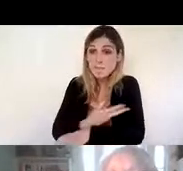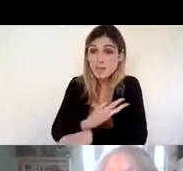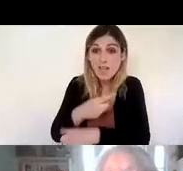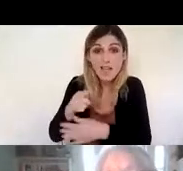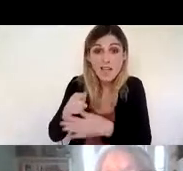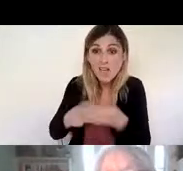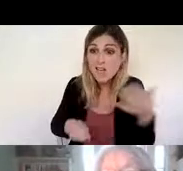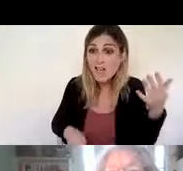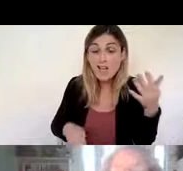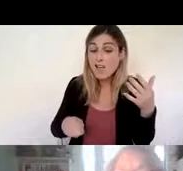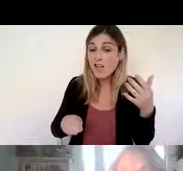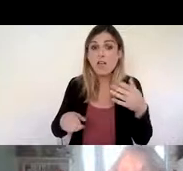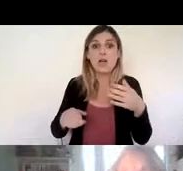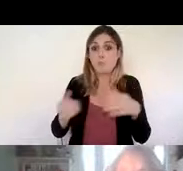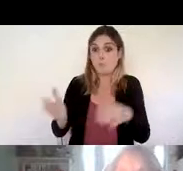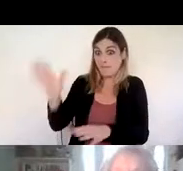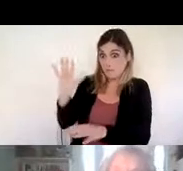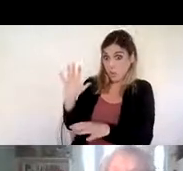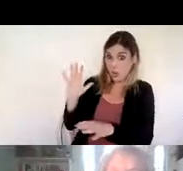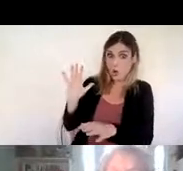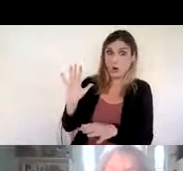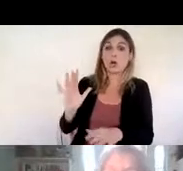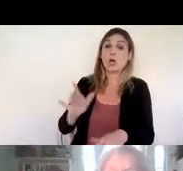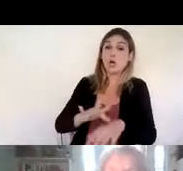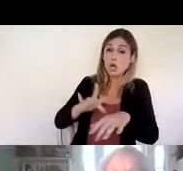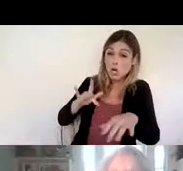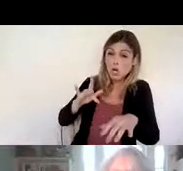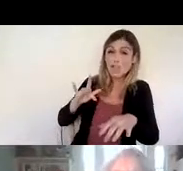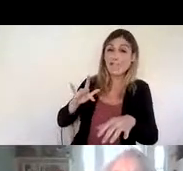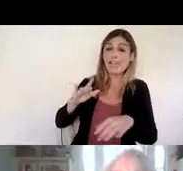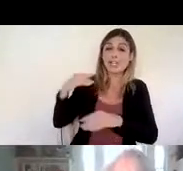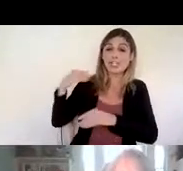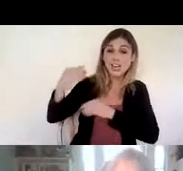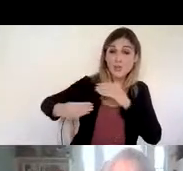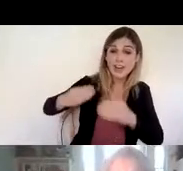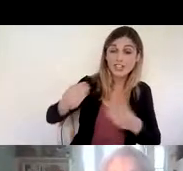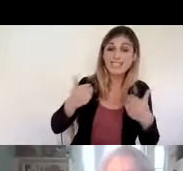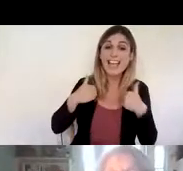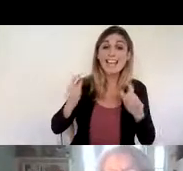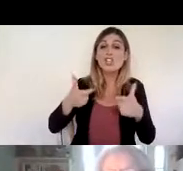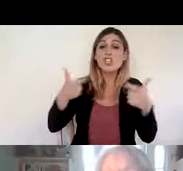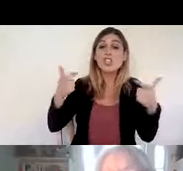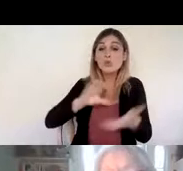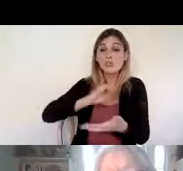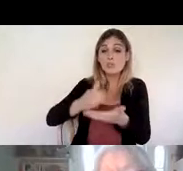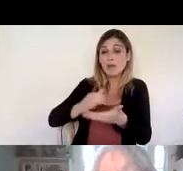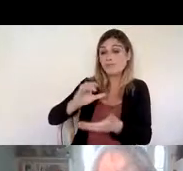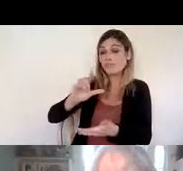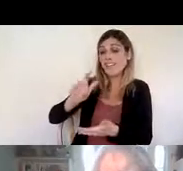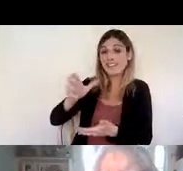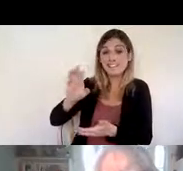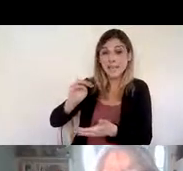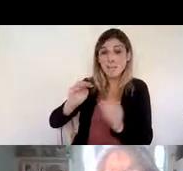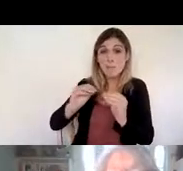early ancestors were getting huge amounts of calcium in their diet. There's some estimates are that they had calcium intakes that were three times as high as